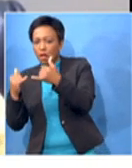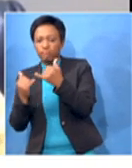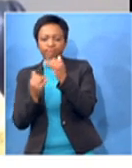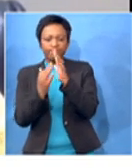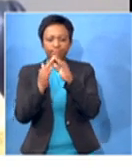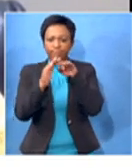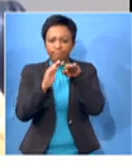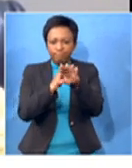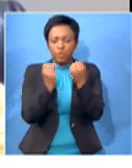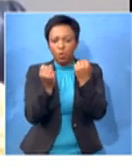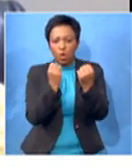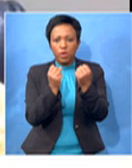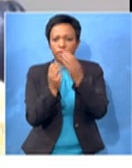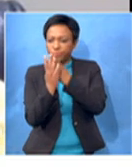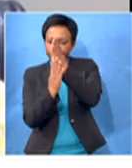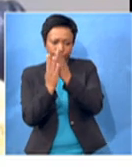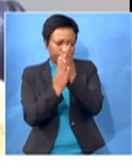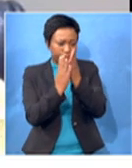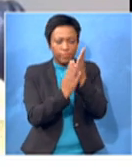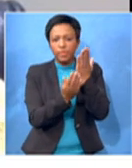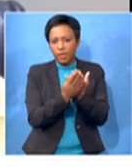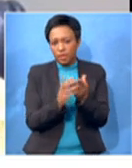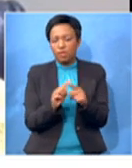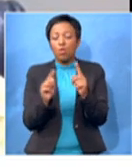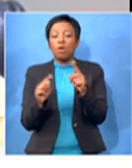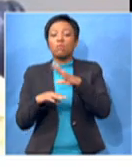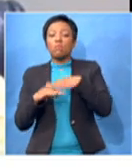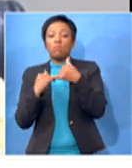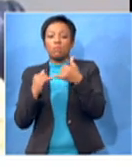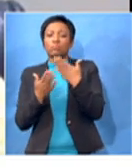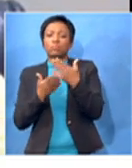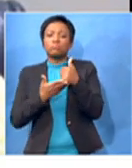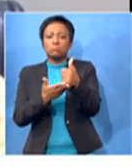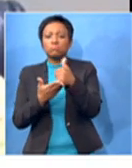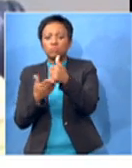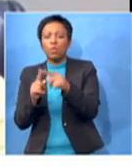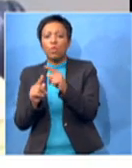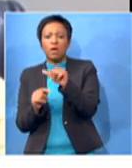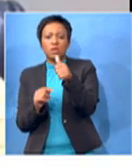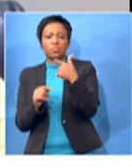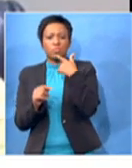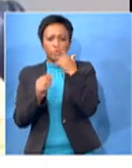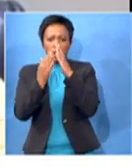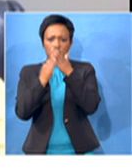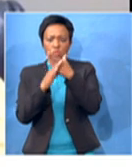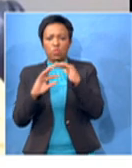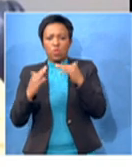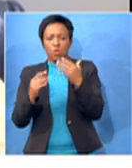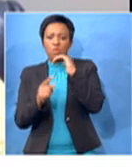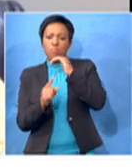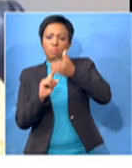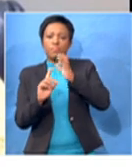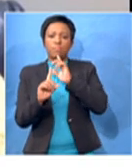a protection order. The online is going to assist for those who have the means to access the protection